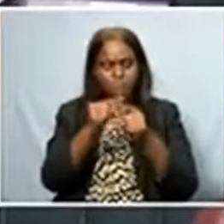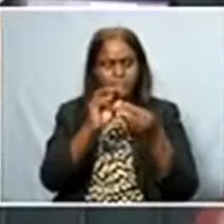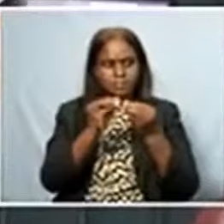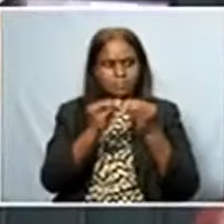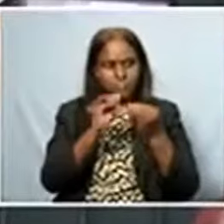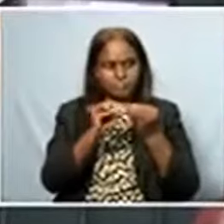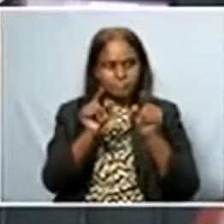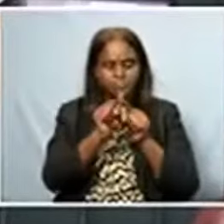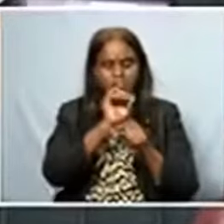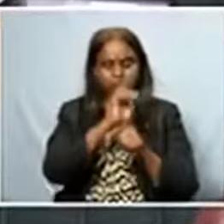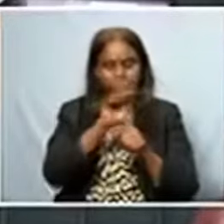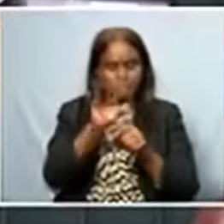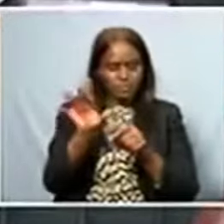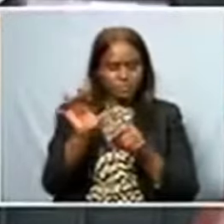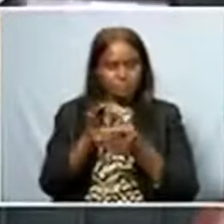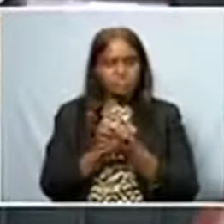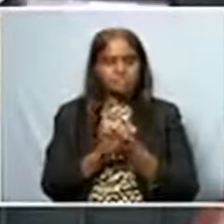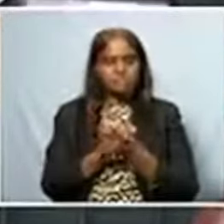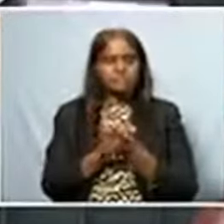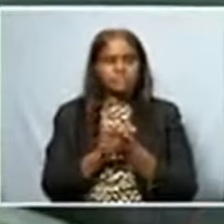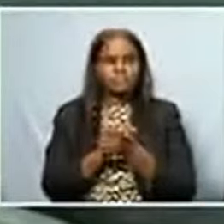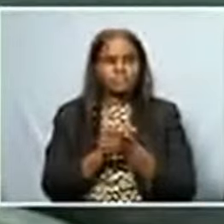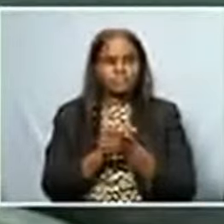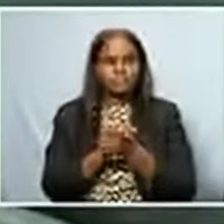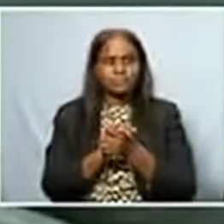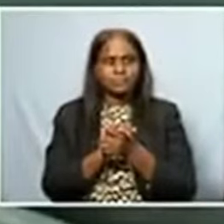as circulated.